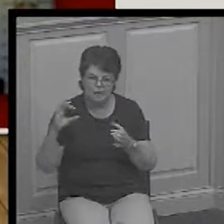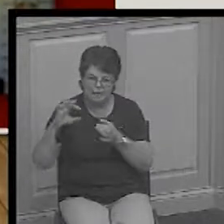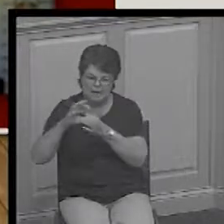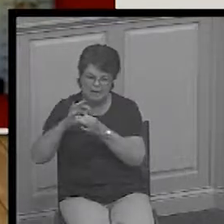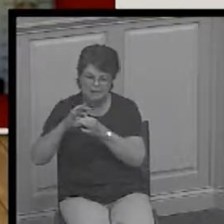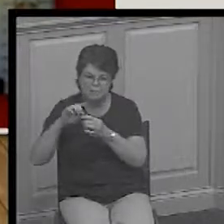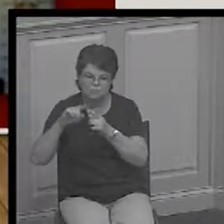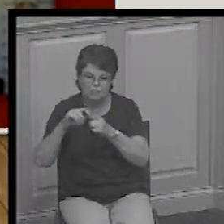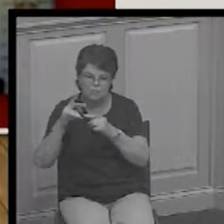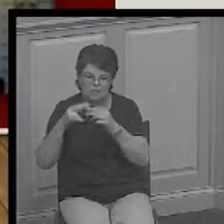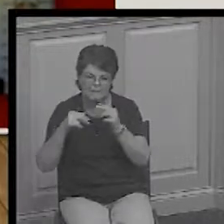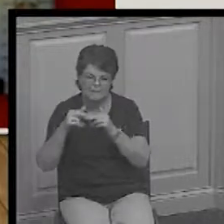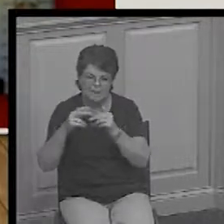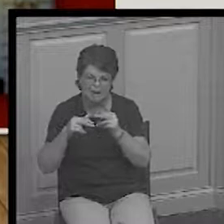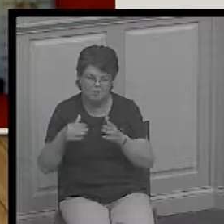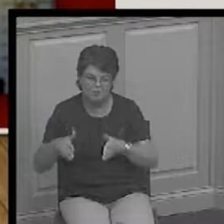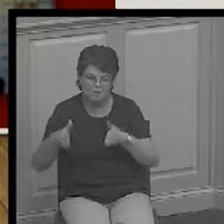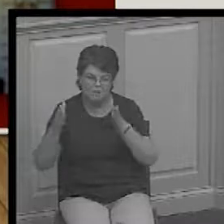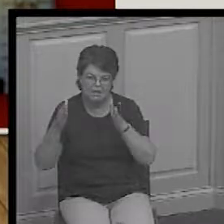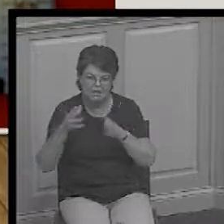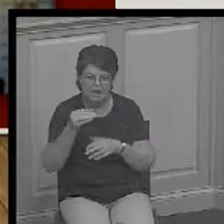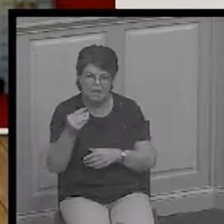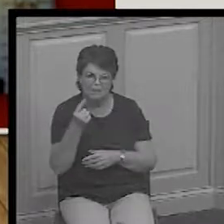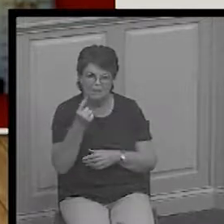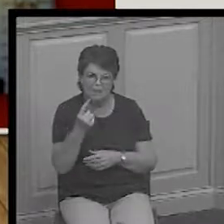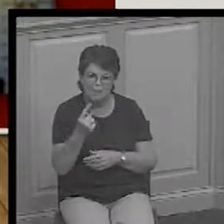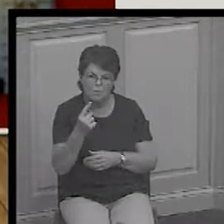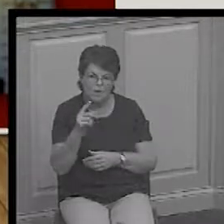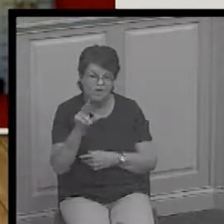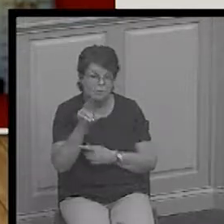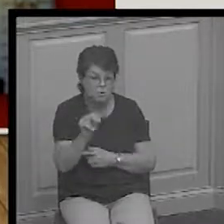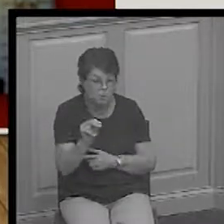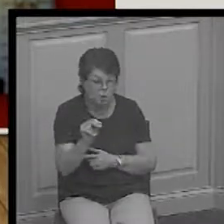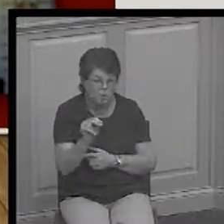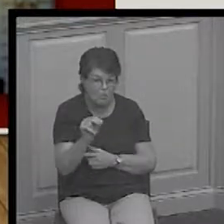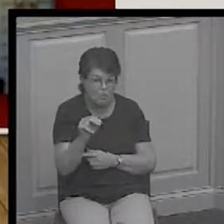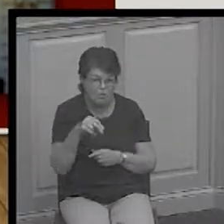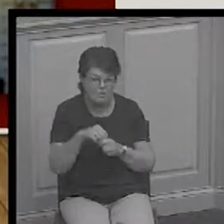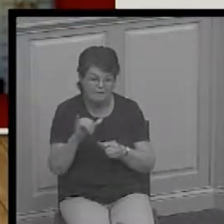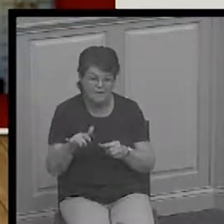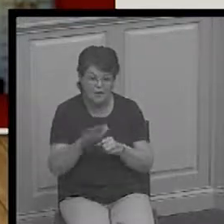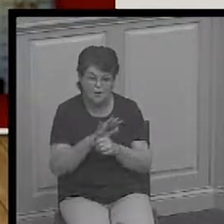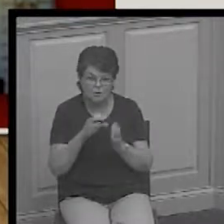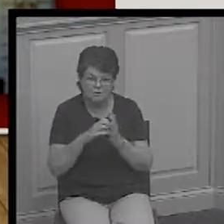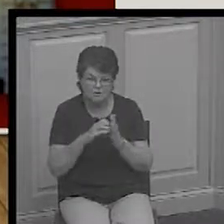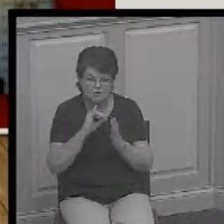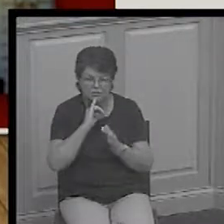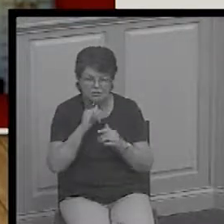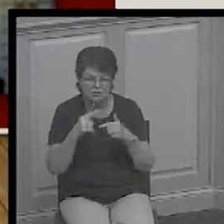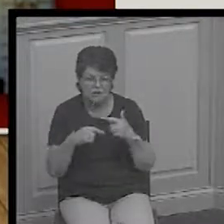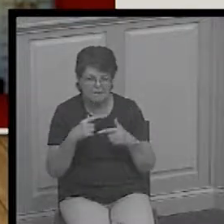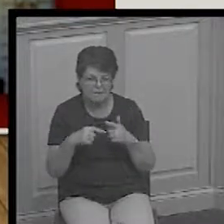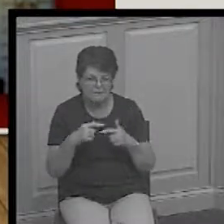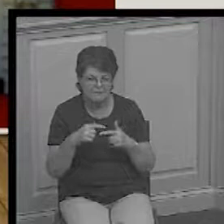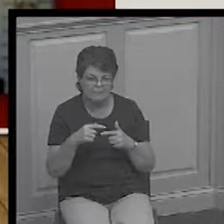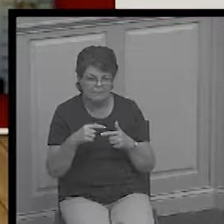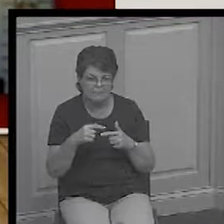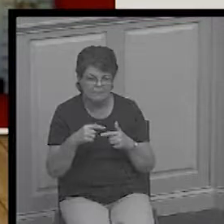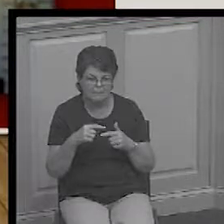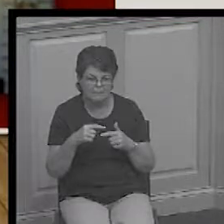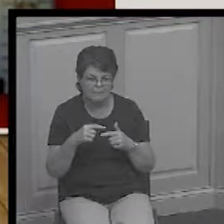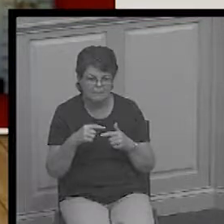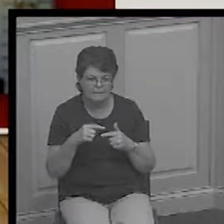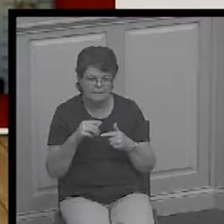building. And the one no, I think in this whole section is about backlit